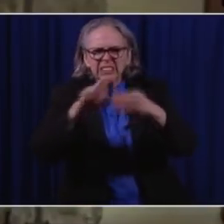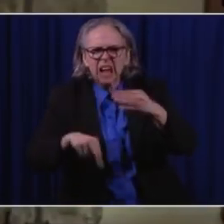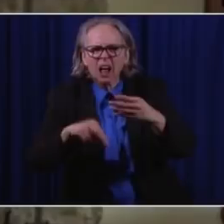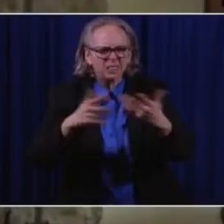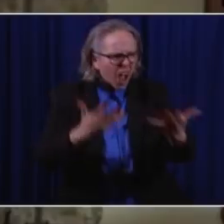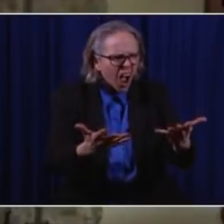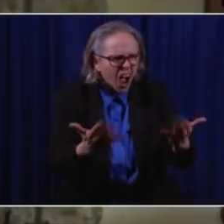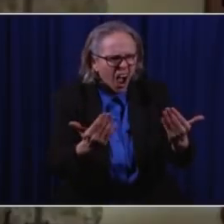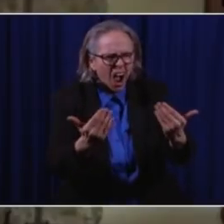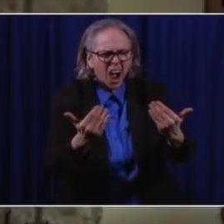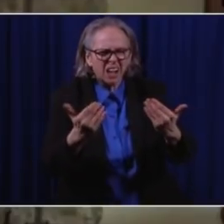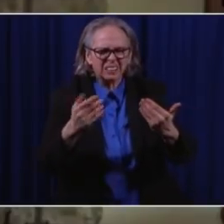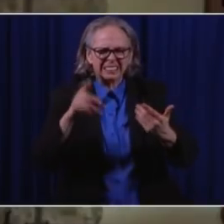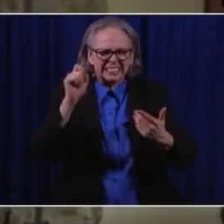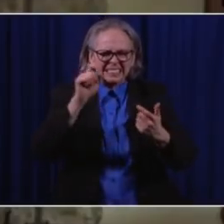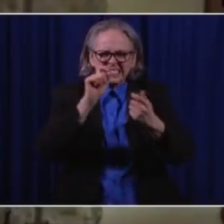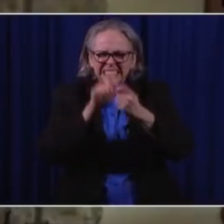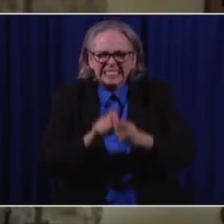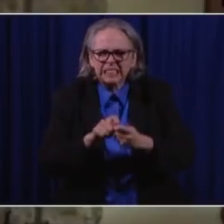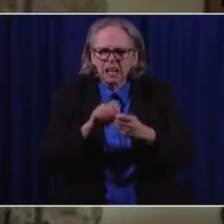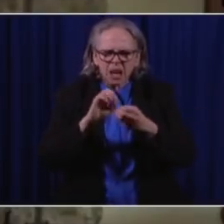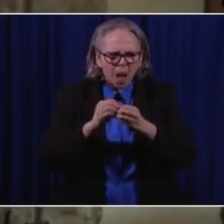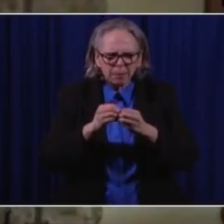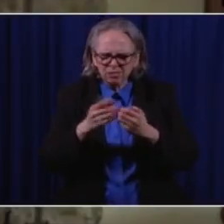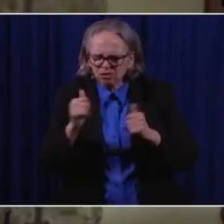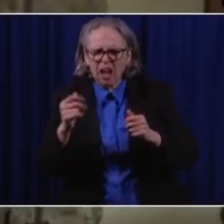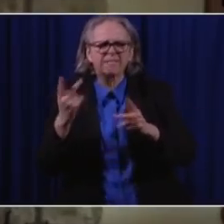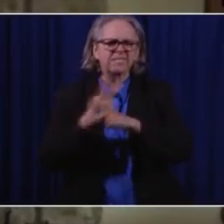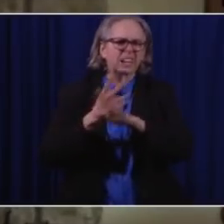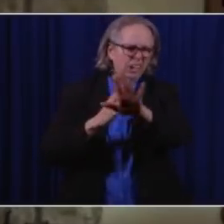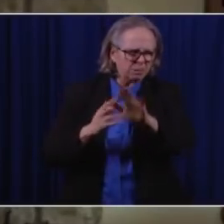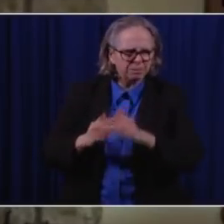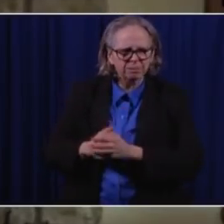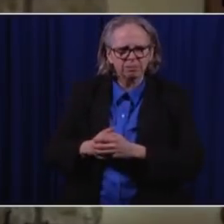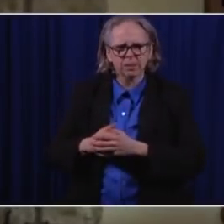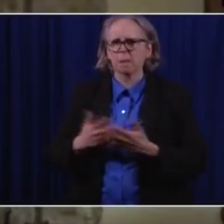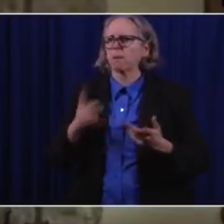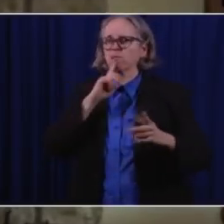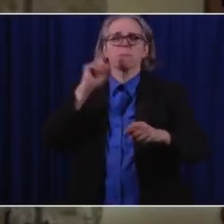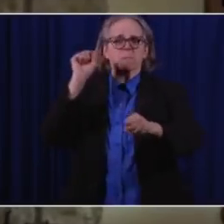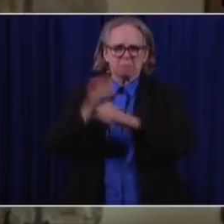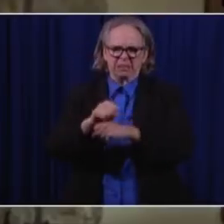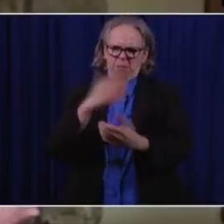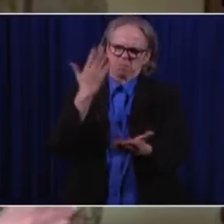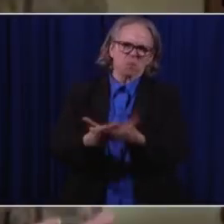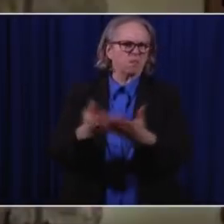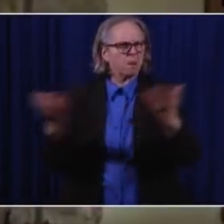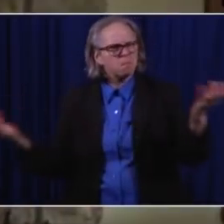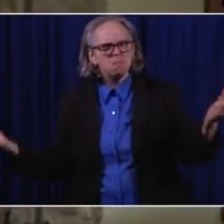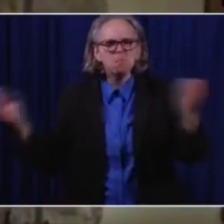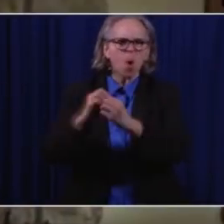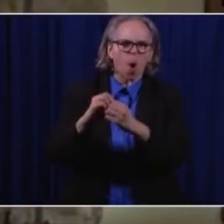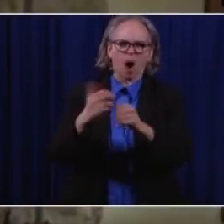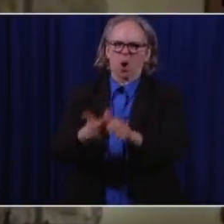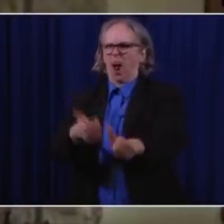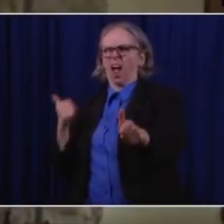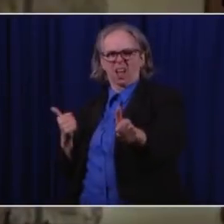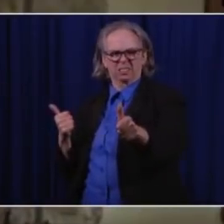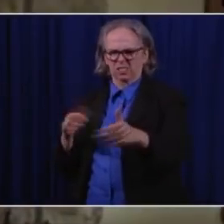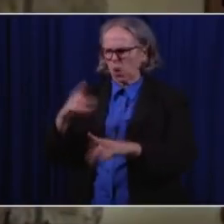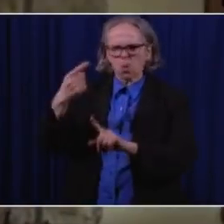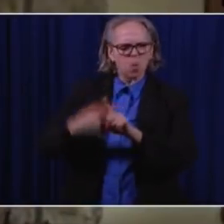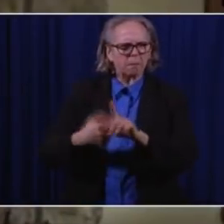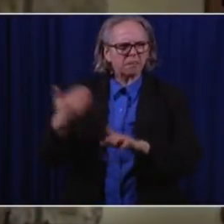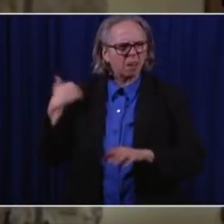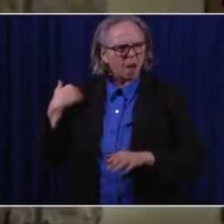go off the air, get you the number. But we're running a lot of these cases now. What you said a month ago was absolutely true. It wasn't much at all,